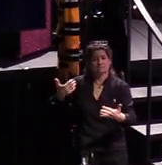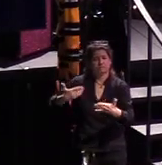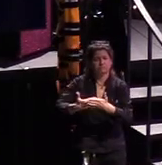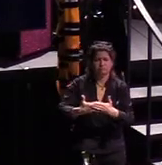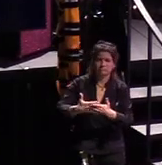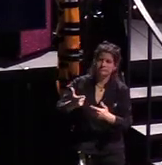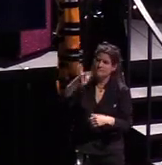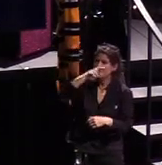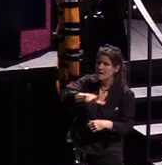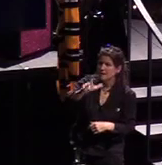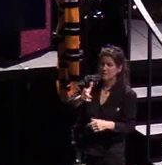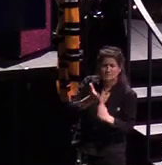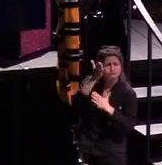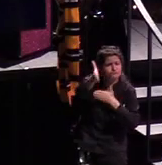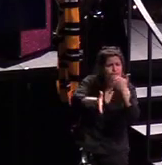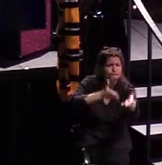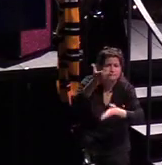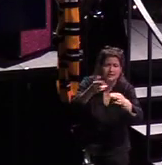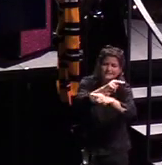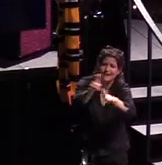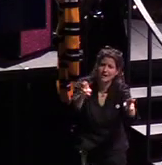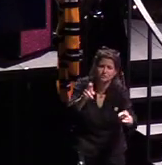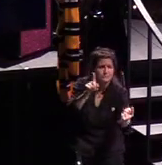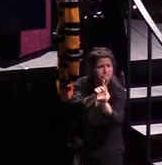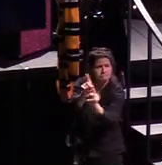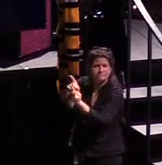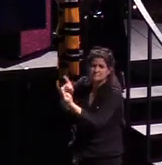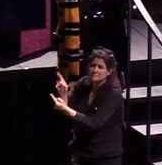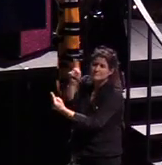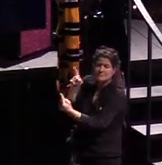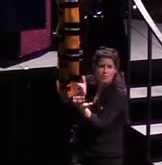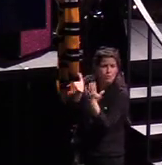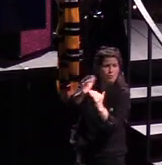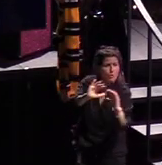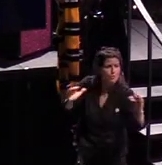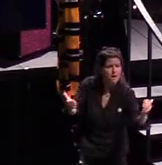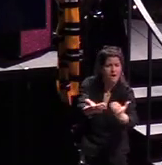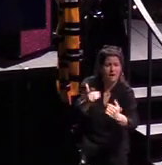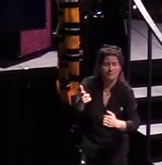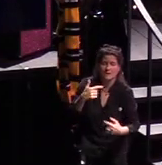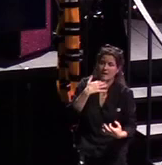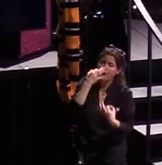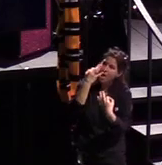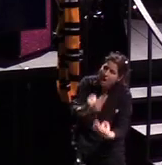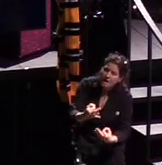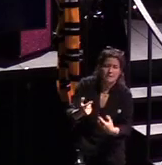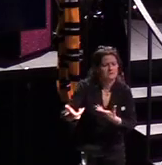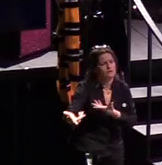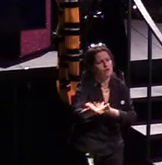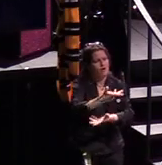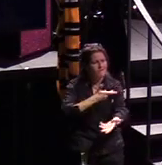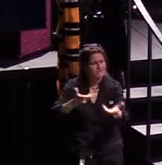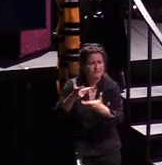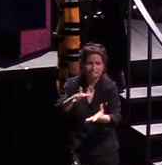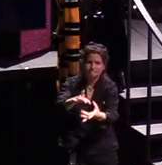disabled people from all over the world biscuit and it's been fascinating was get to see how conversations around